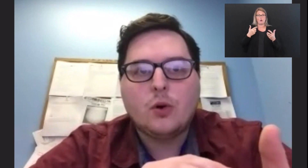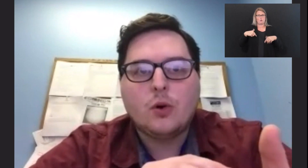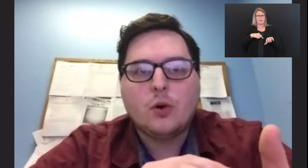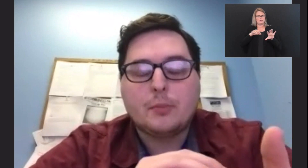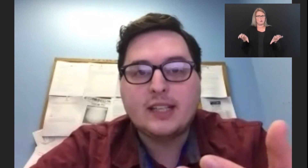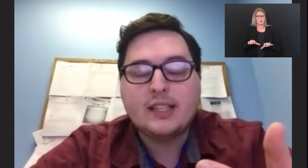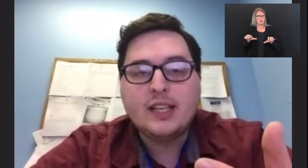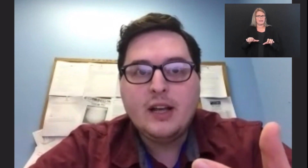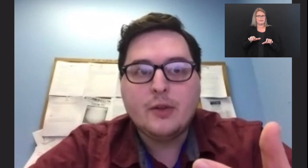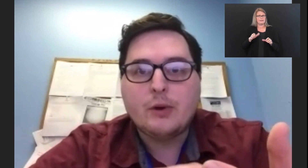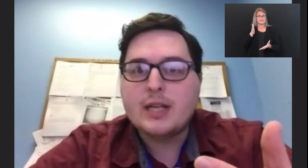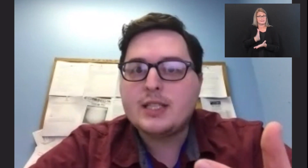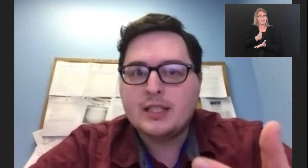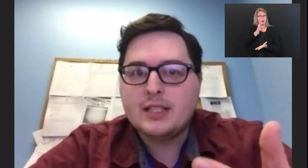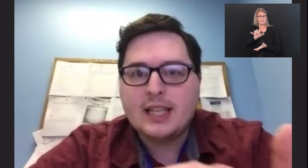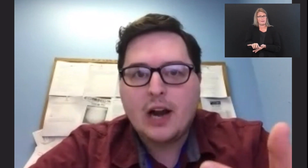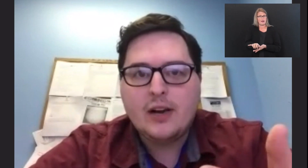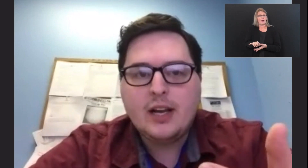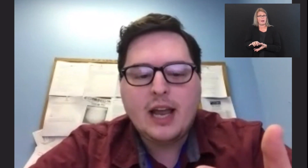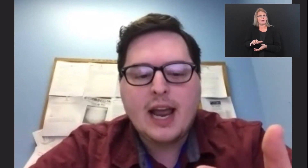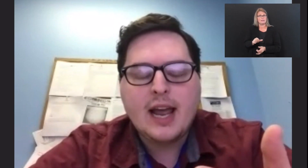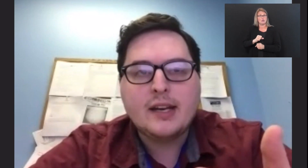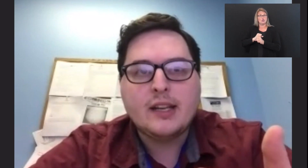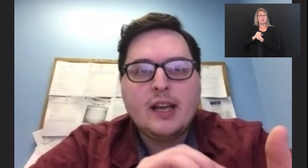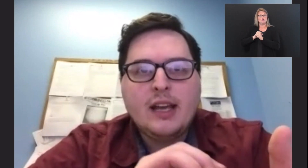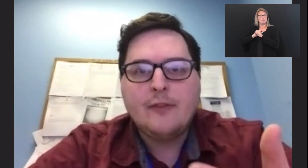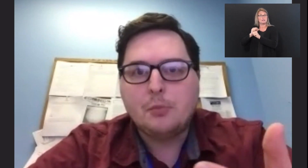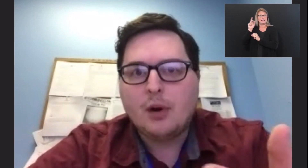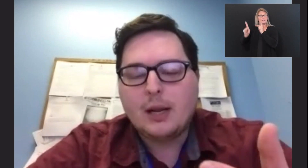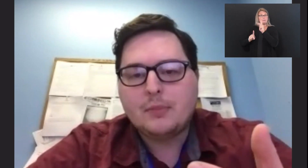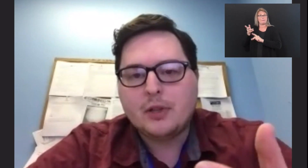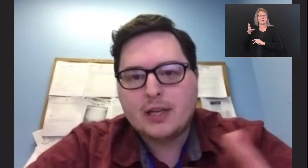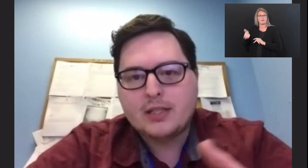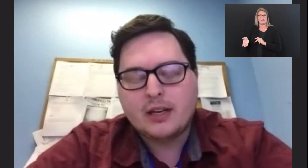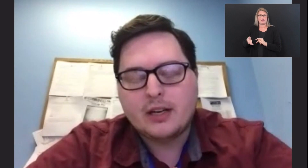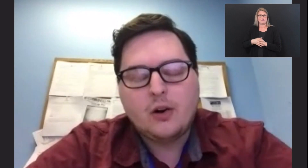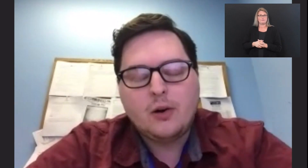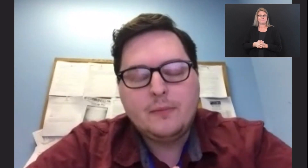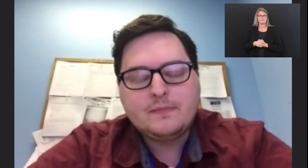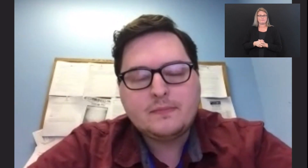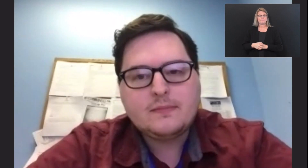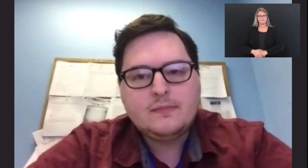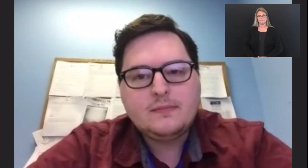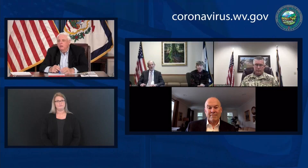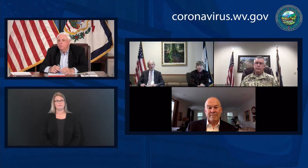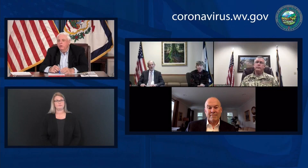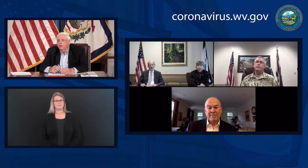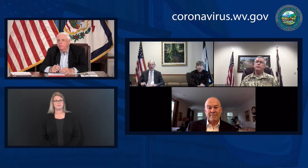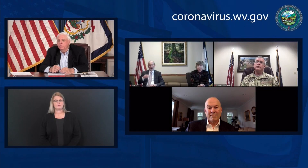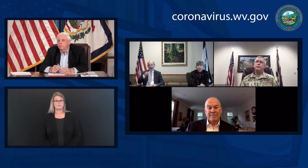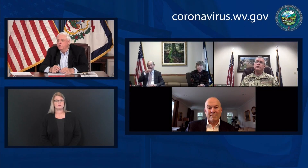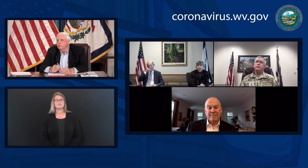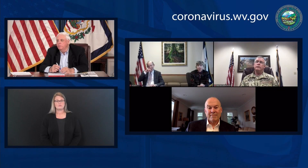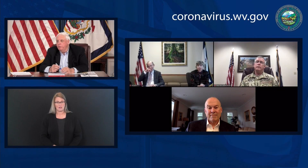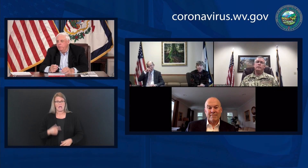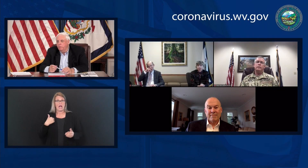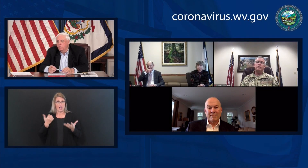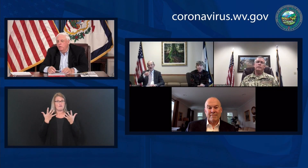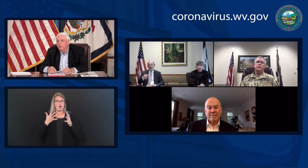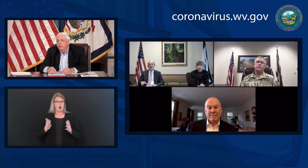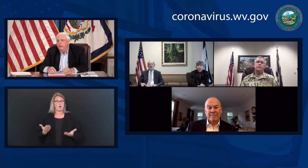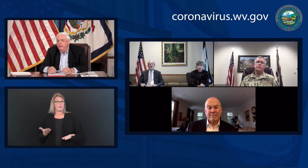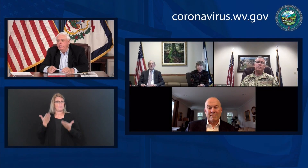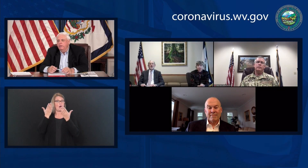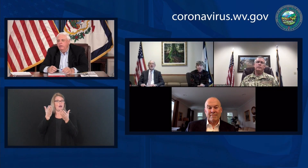or to protect the residents in that area? And have you brought it up to the president at all? Up with the president's